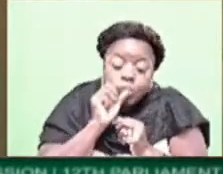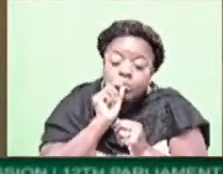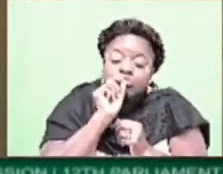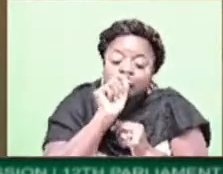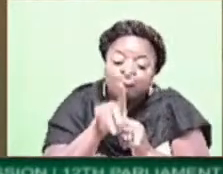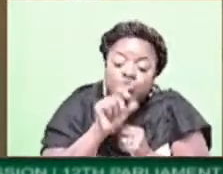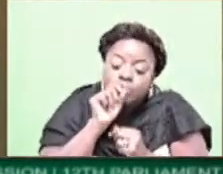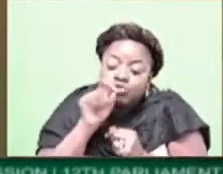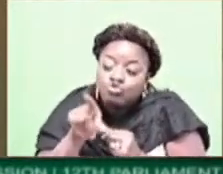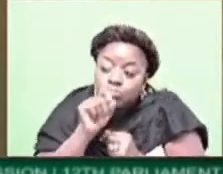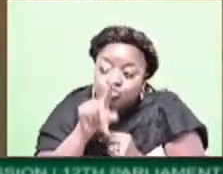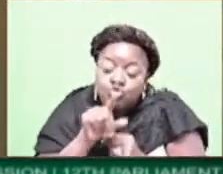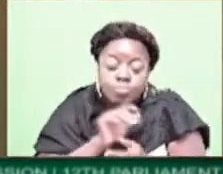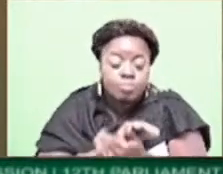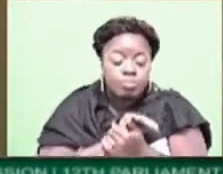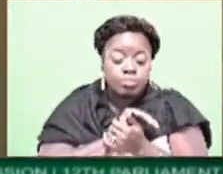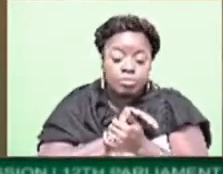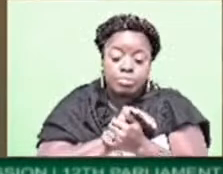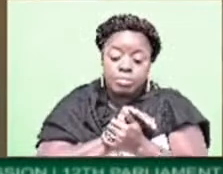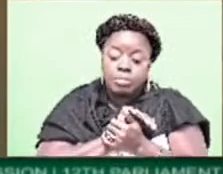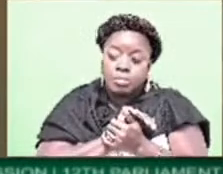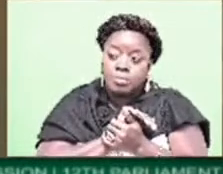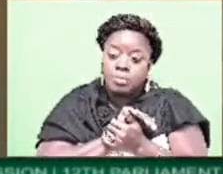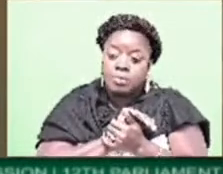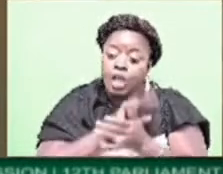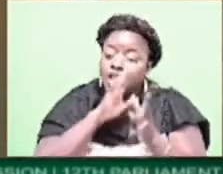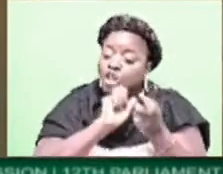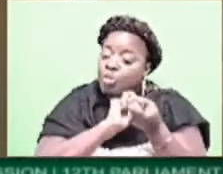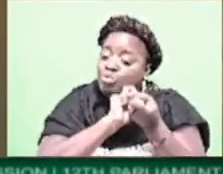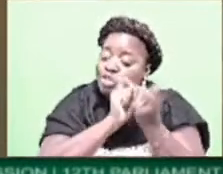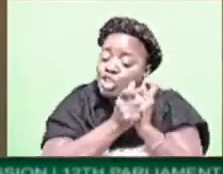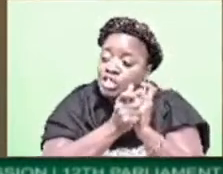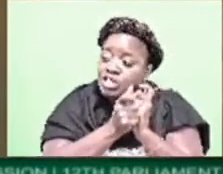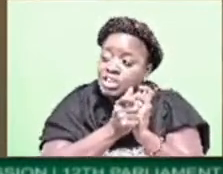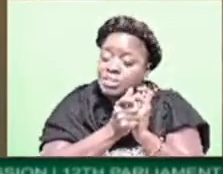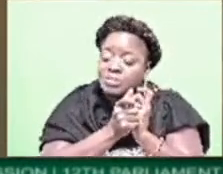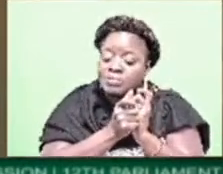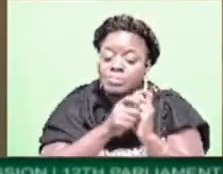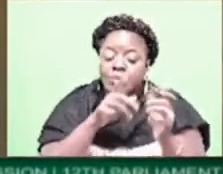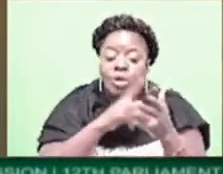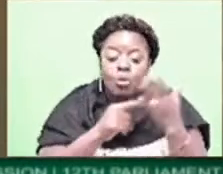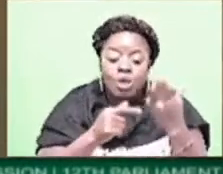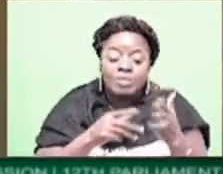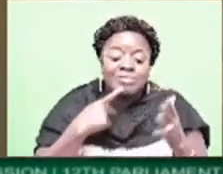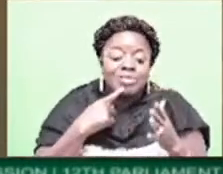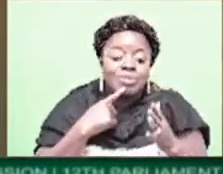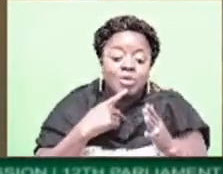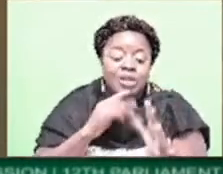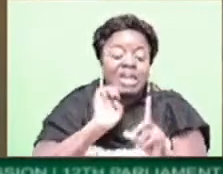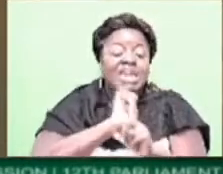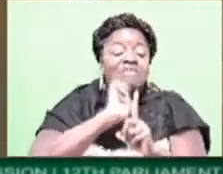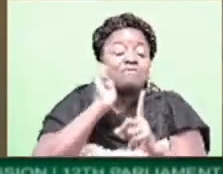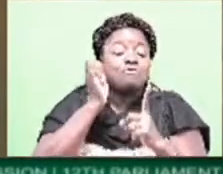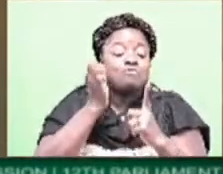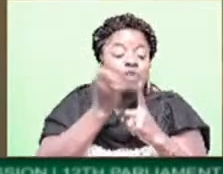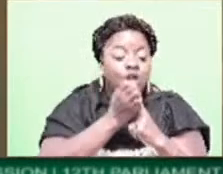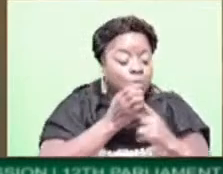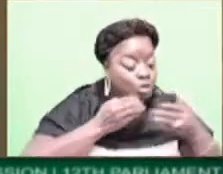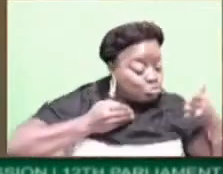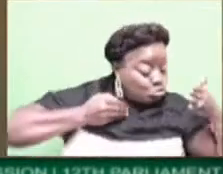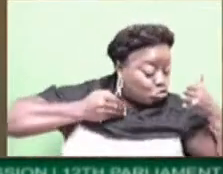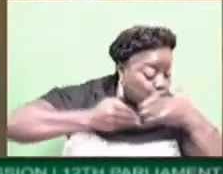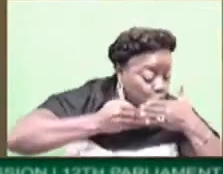is that in an environment, especially a closed environment, an